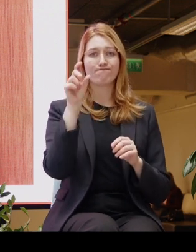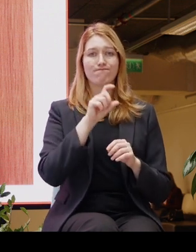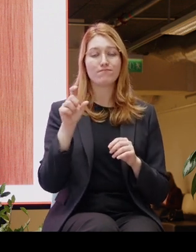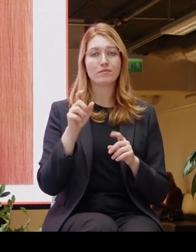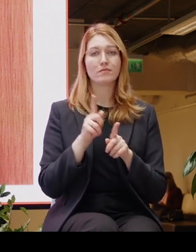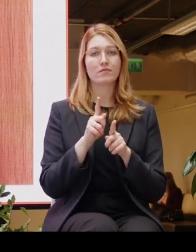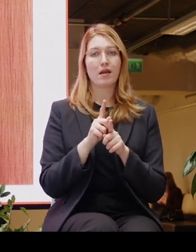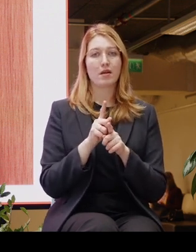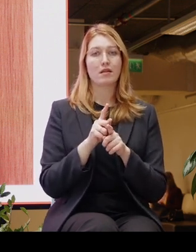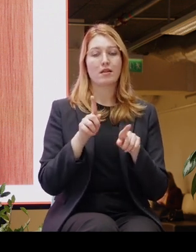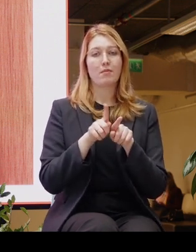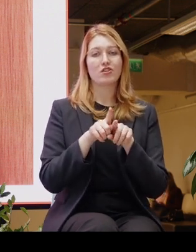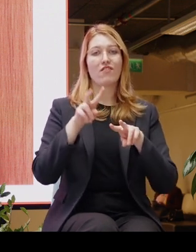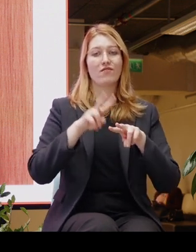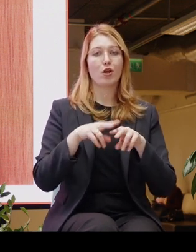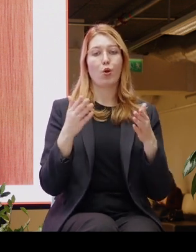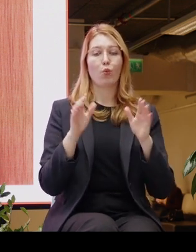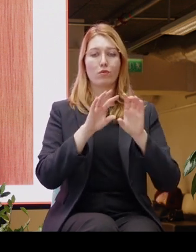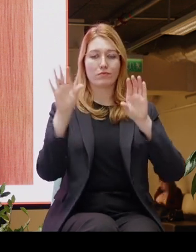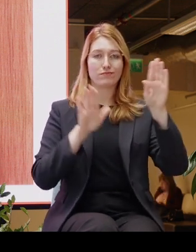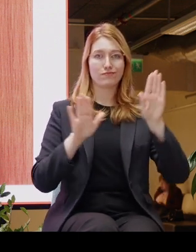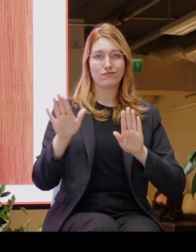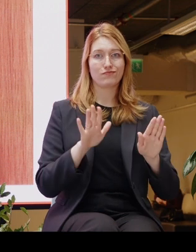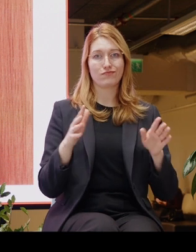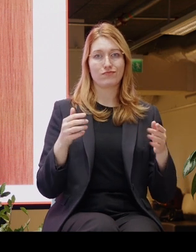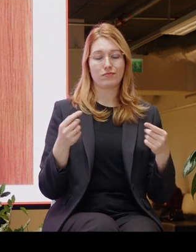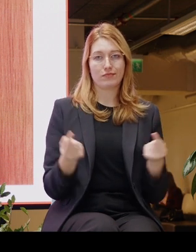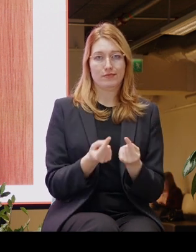be in the same place through the whole house.